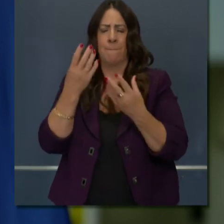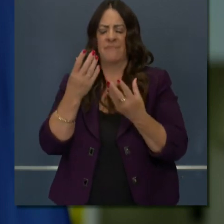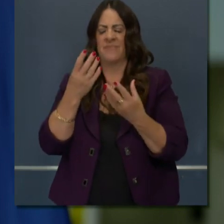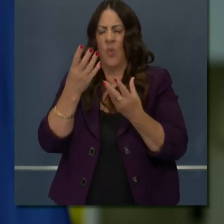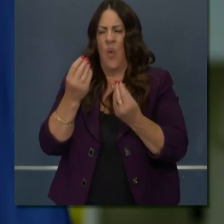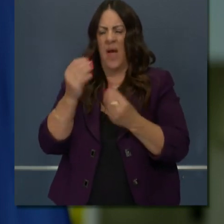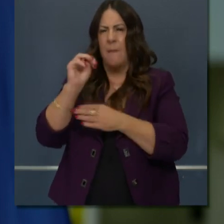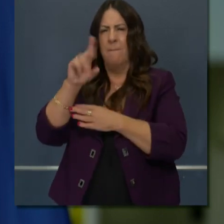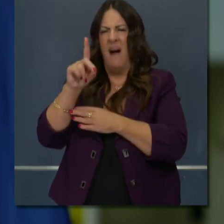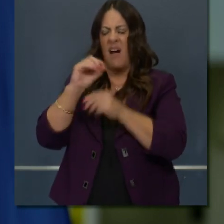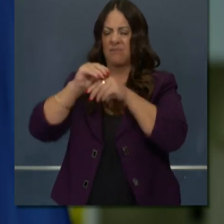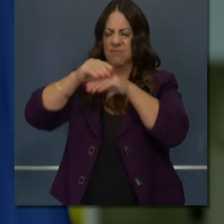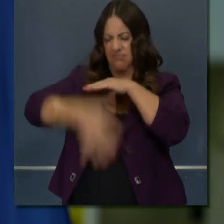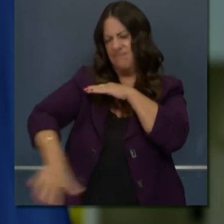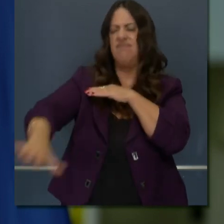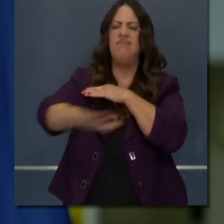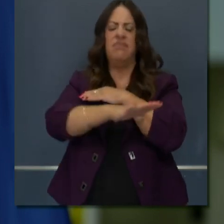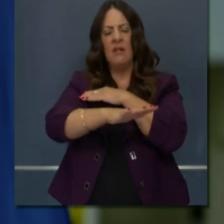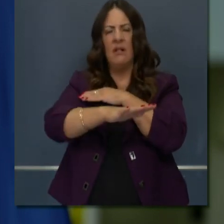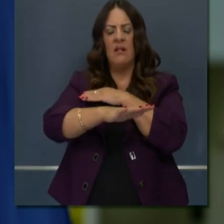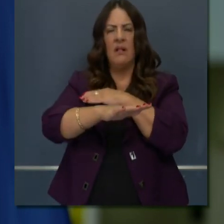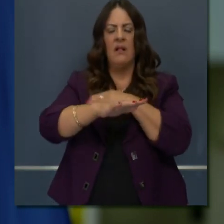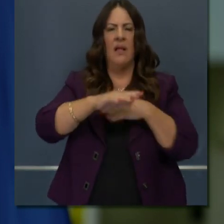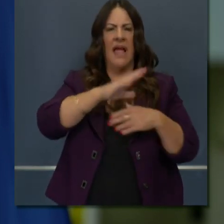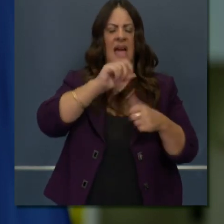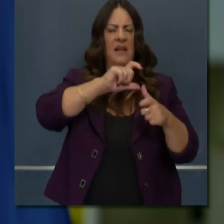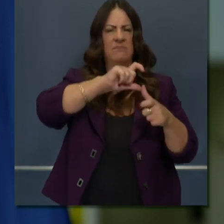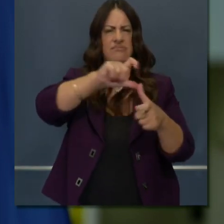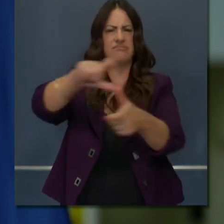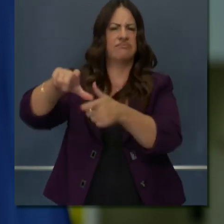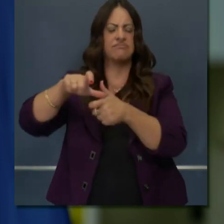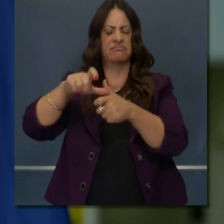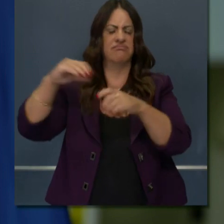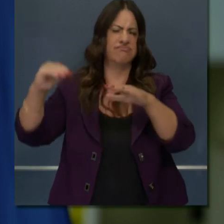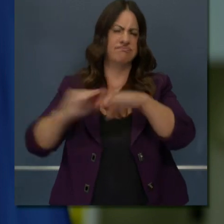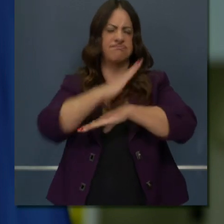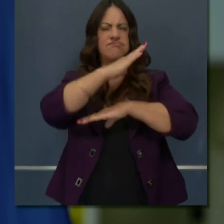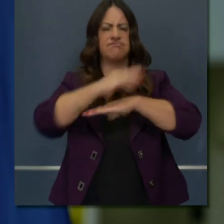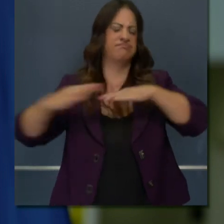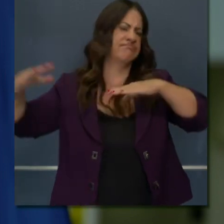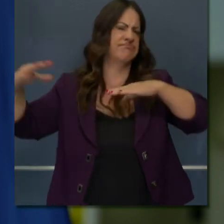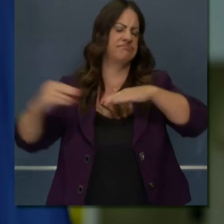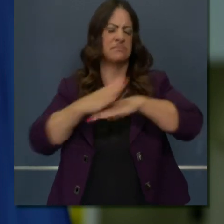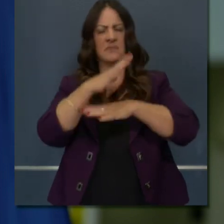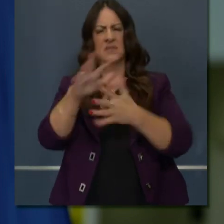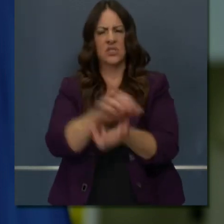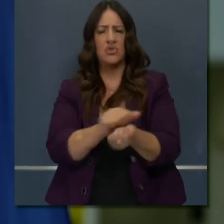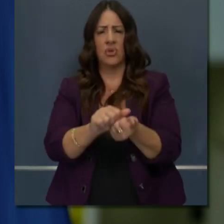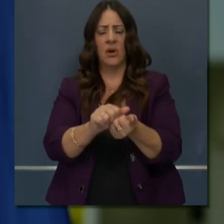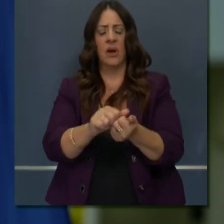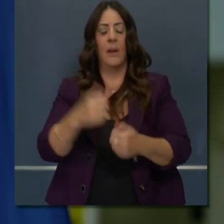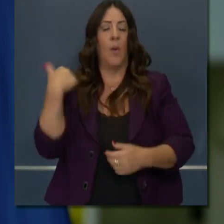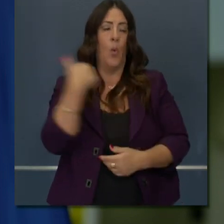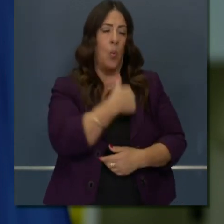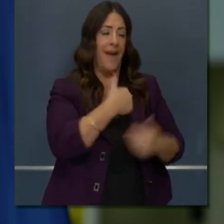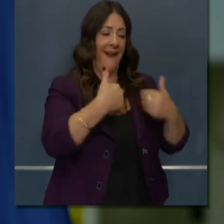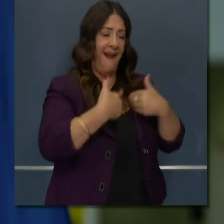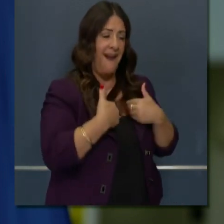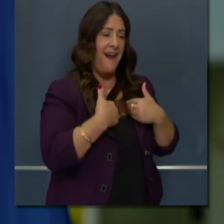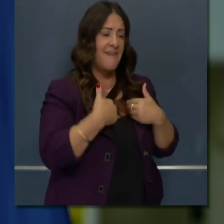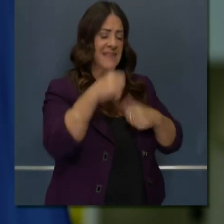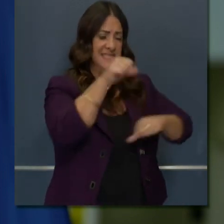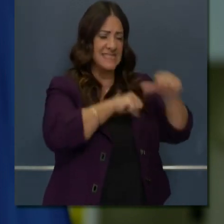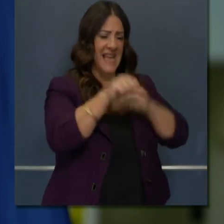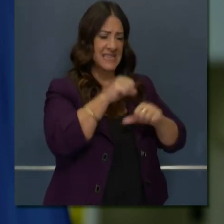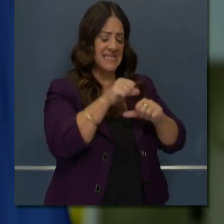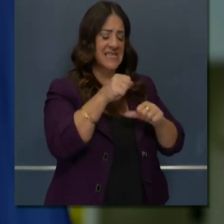tsunamis. These are things that we at the Department of Conservation and the California Geological Survey understand and help policymakers